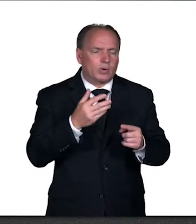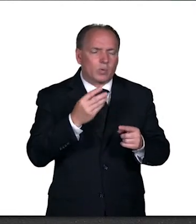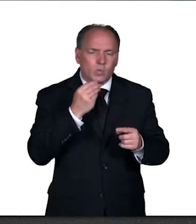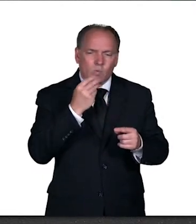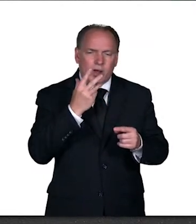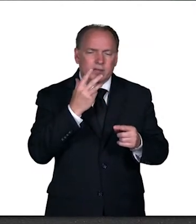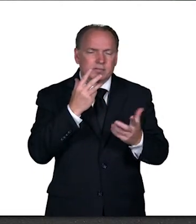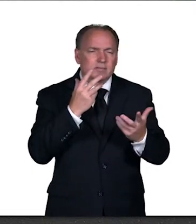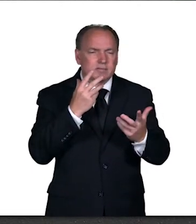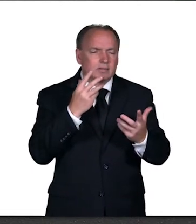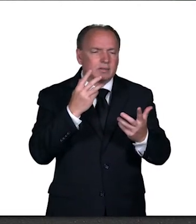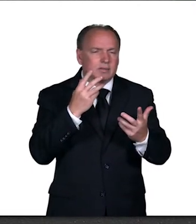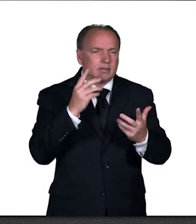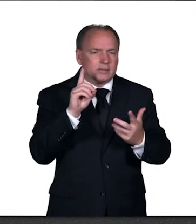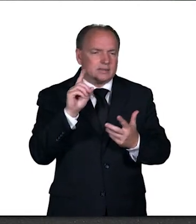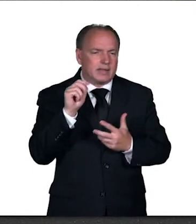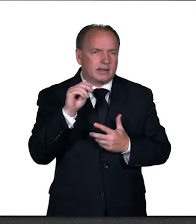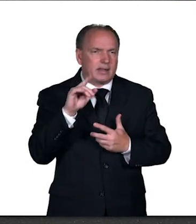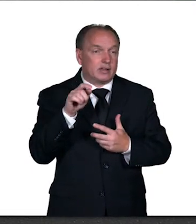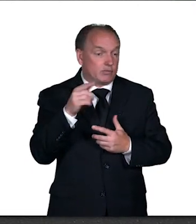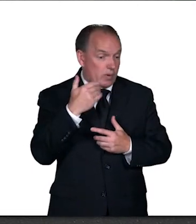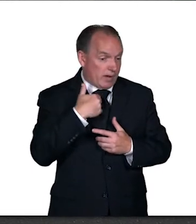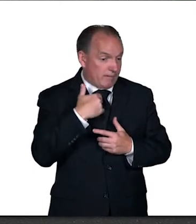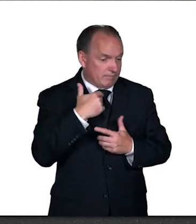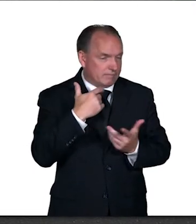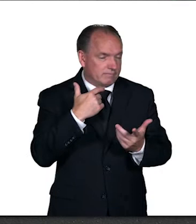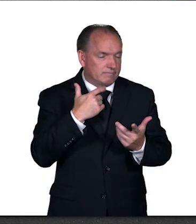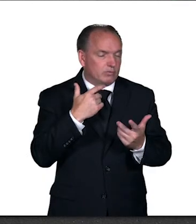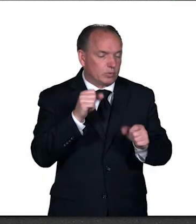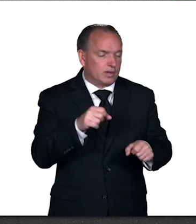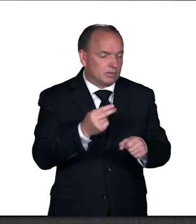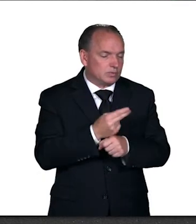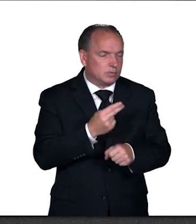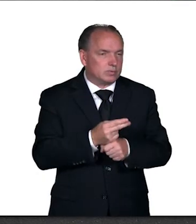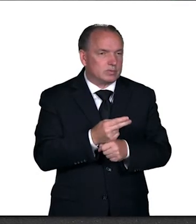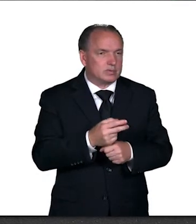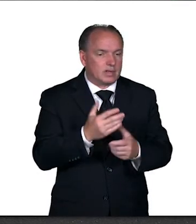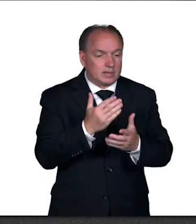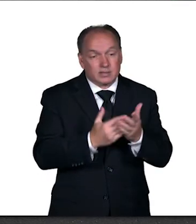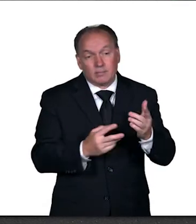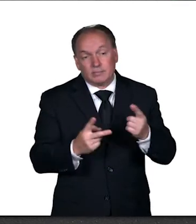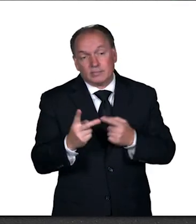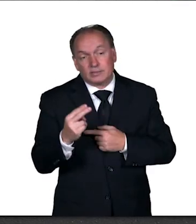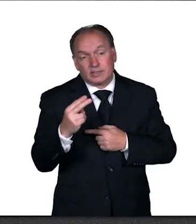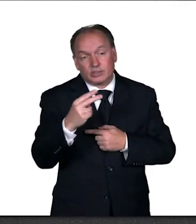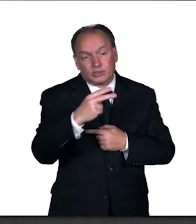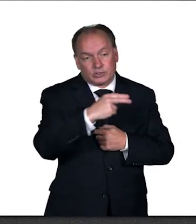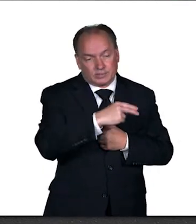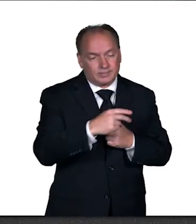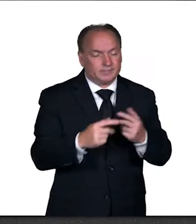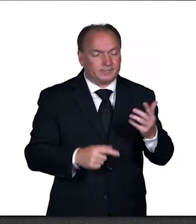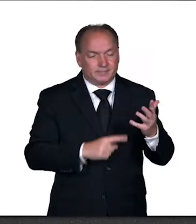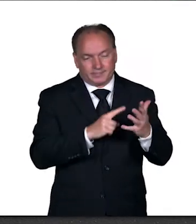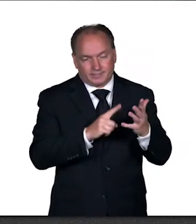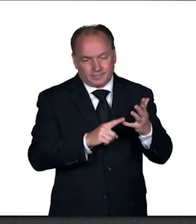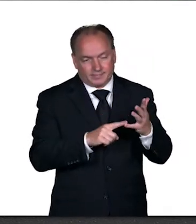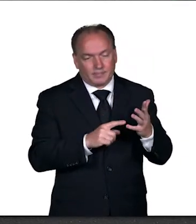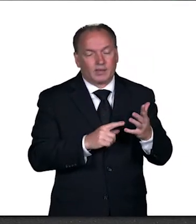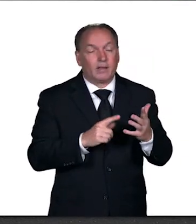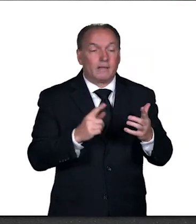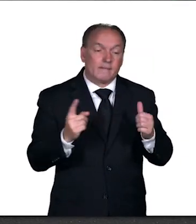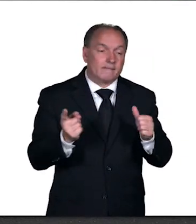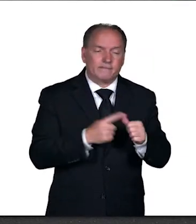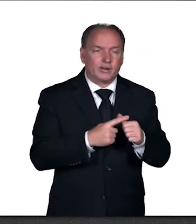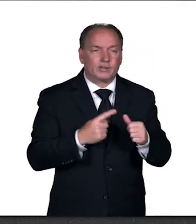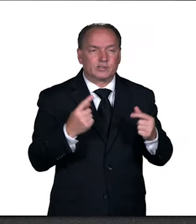white dandelion, but if you have white, that's okay. And some scissors. So the first thing we are going to